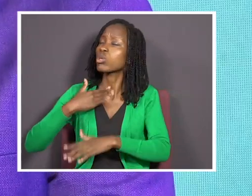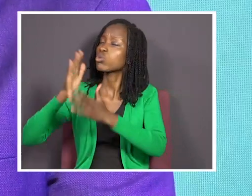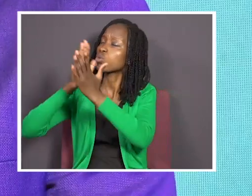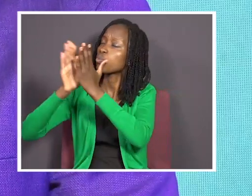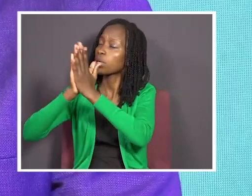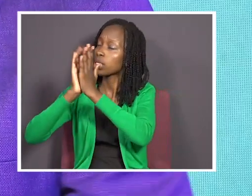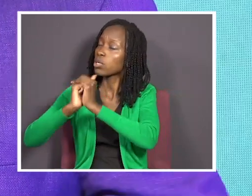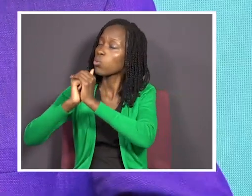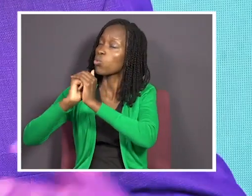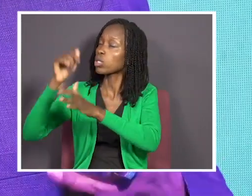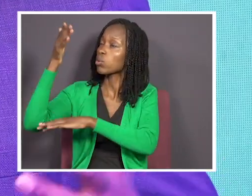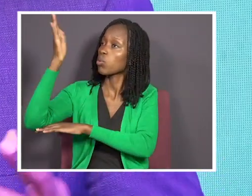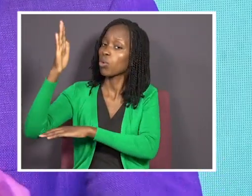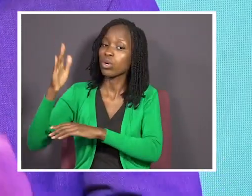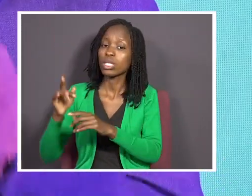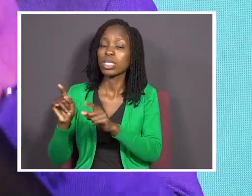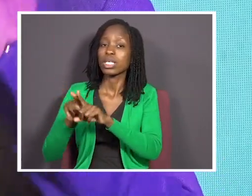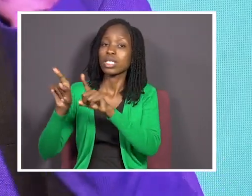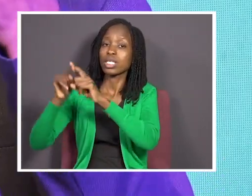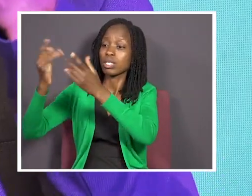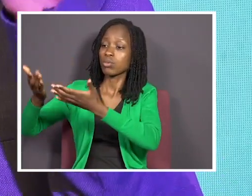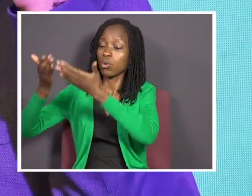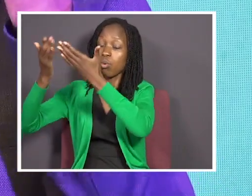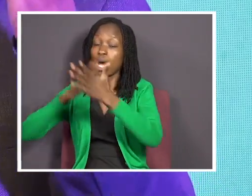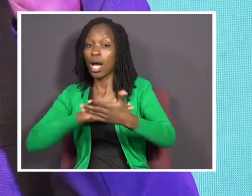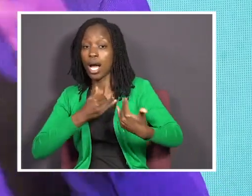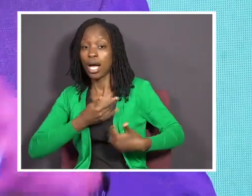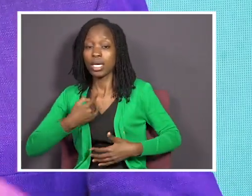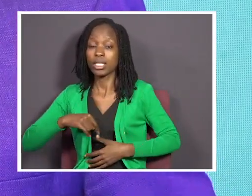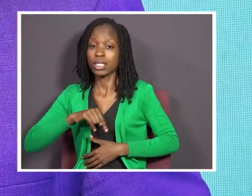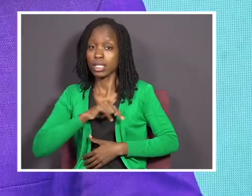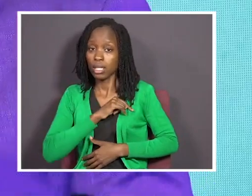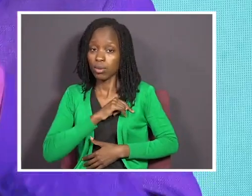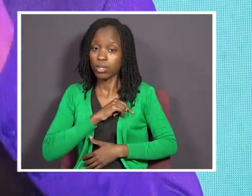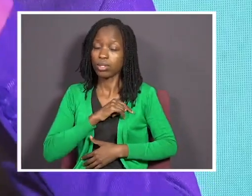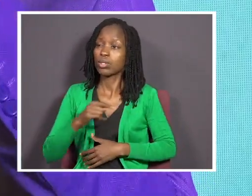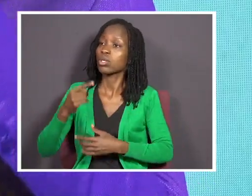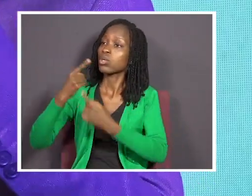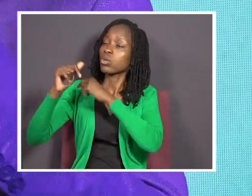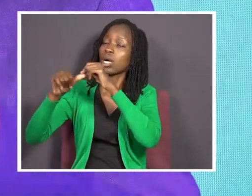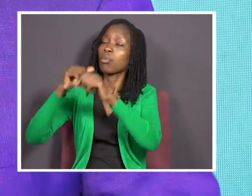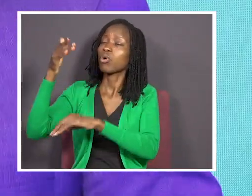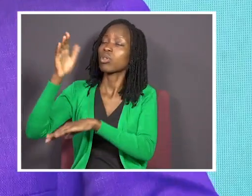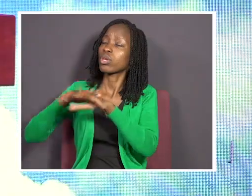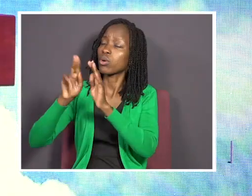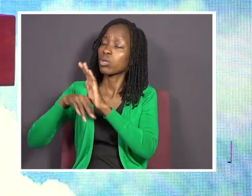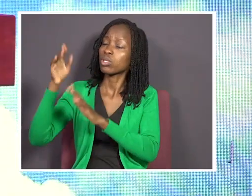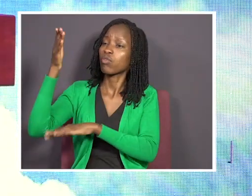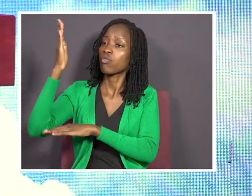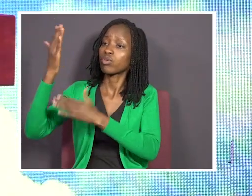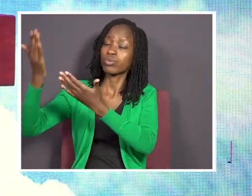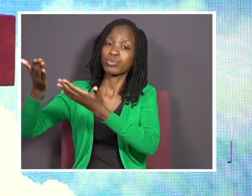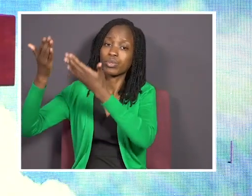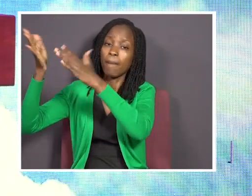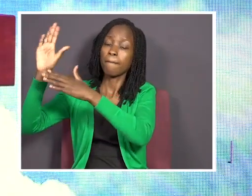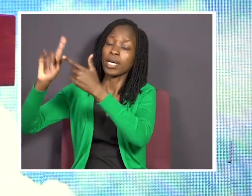and to worship him, it is to bring our hearts to bear the goodness of God and to present it